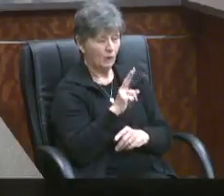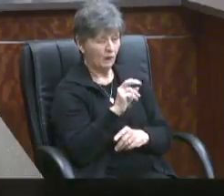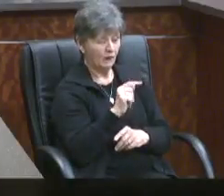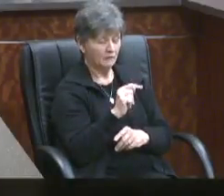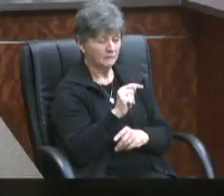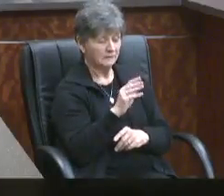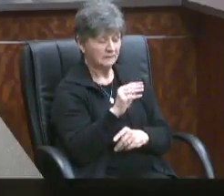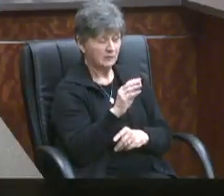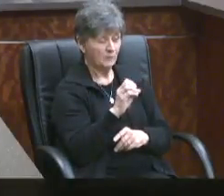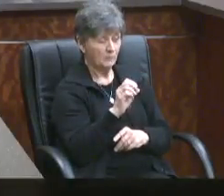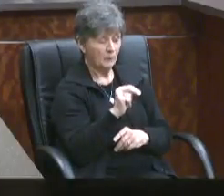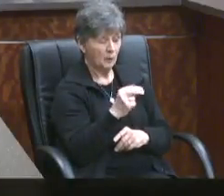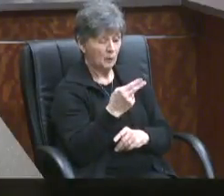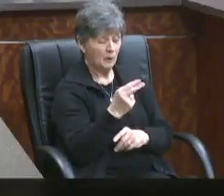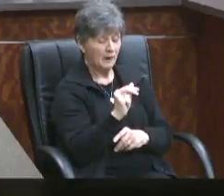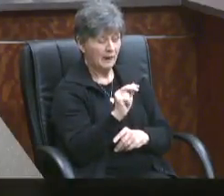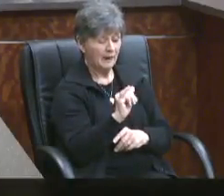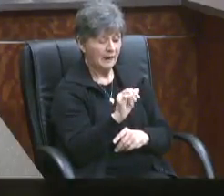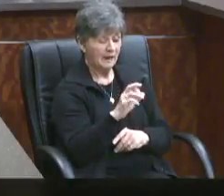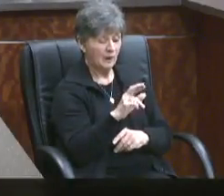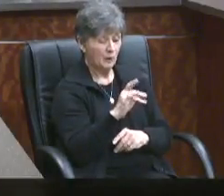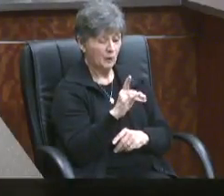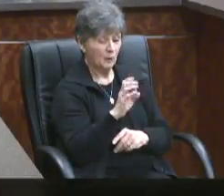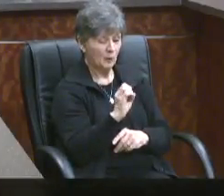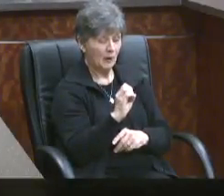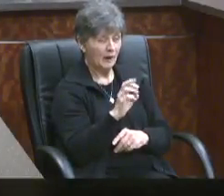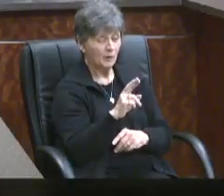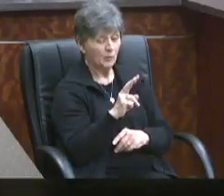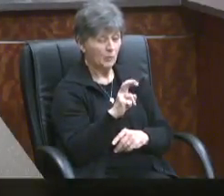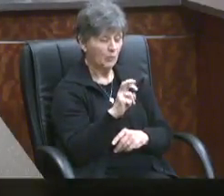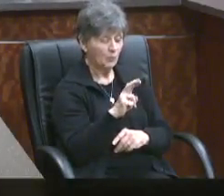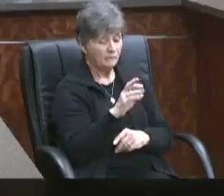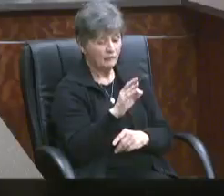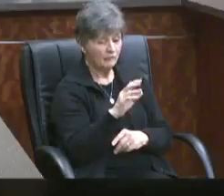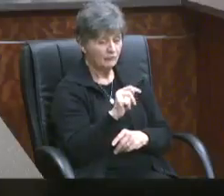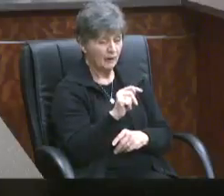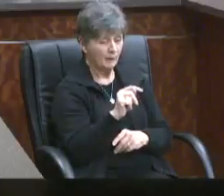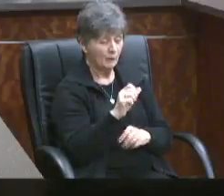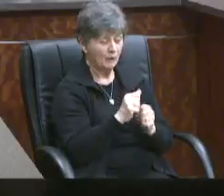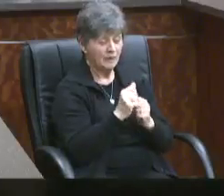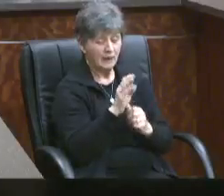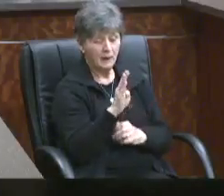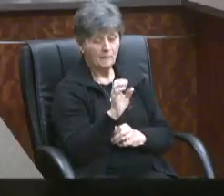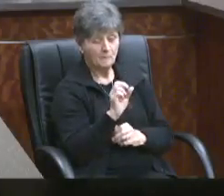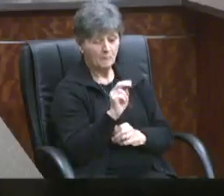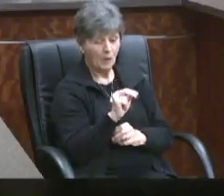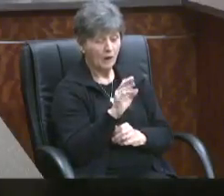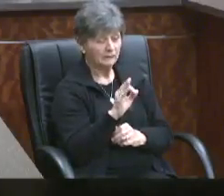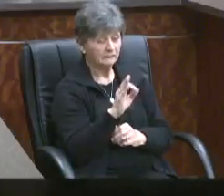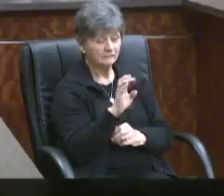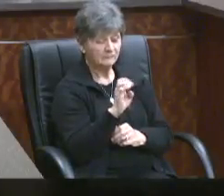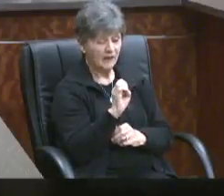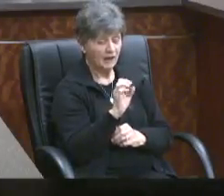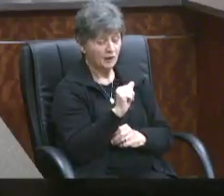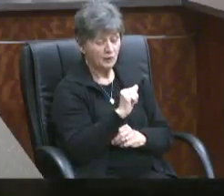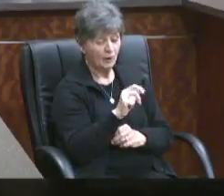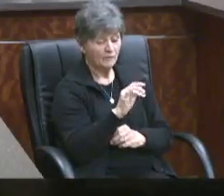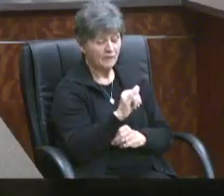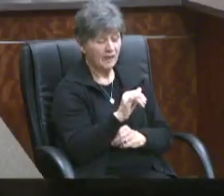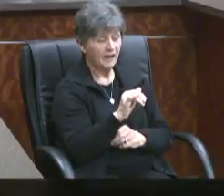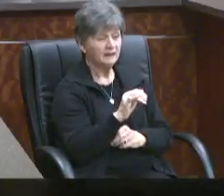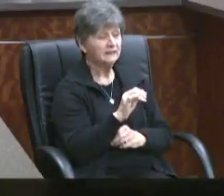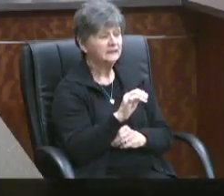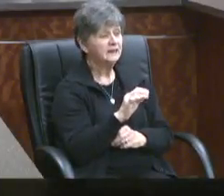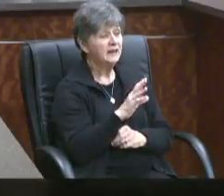and Riverfront and bonfire and all that stuff. So if you have an opportunity and never taken part in that, it's